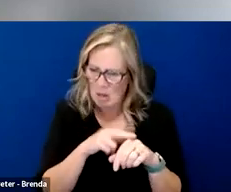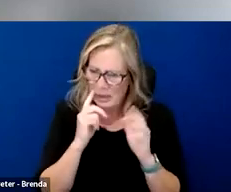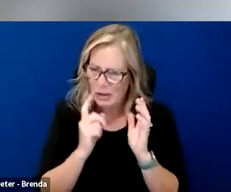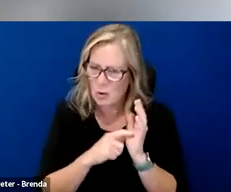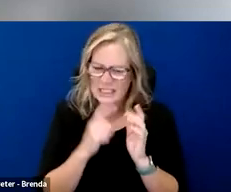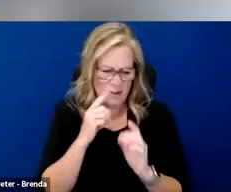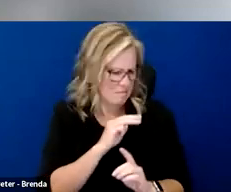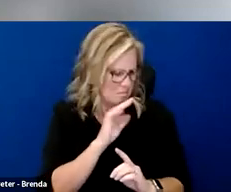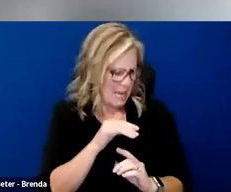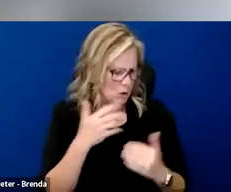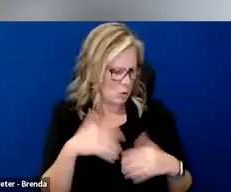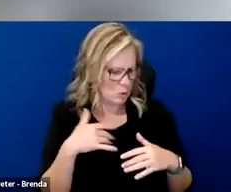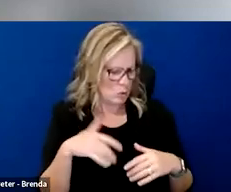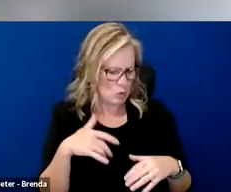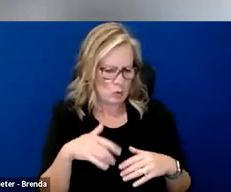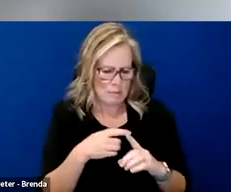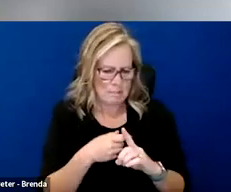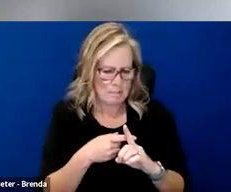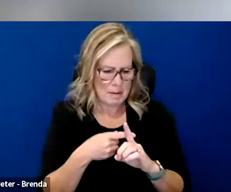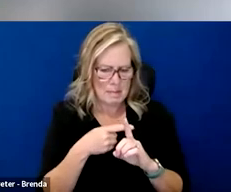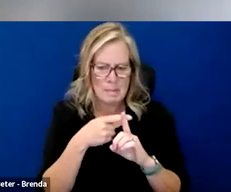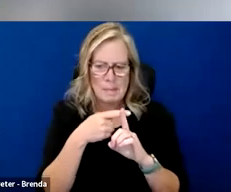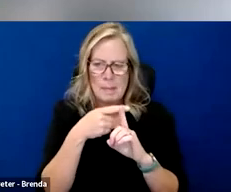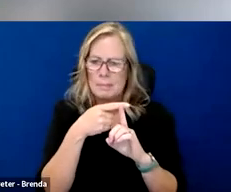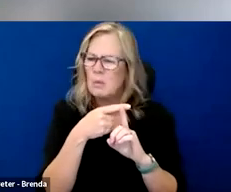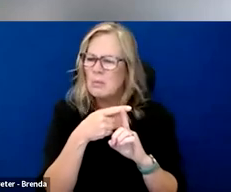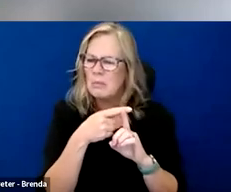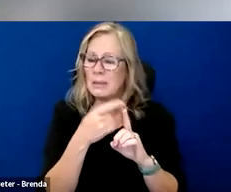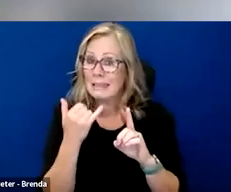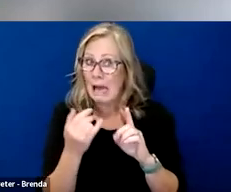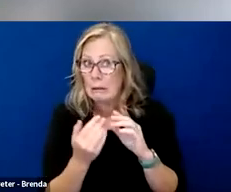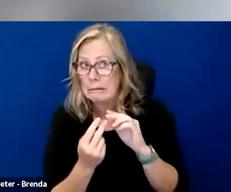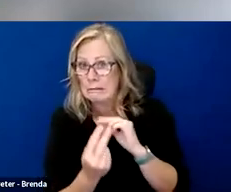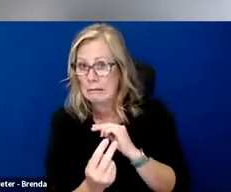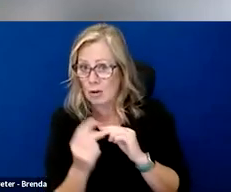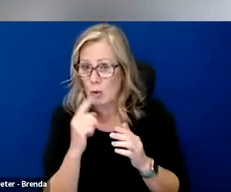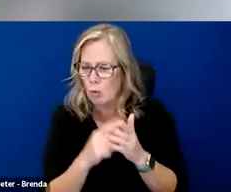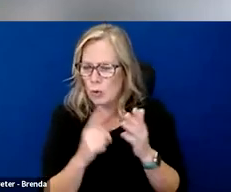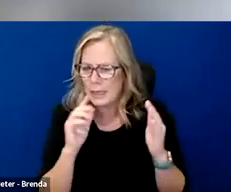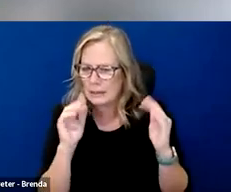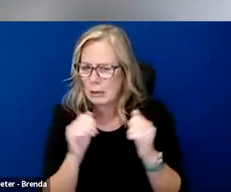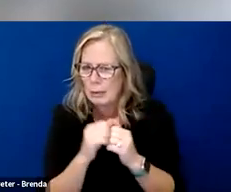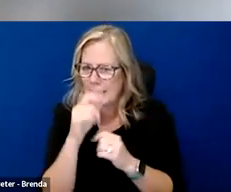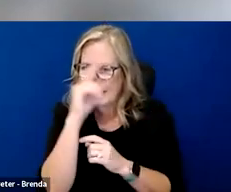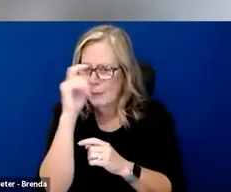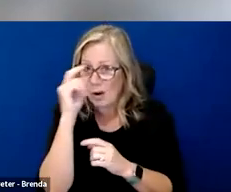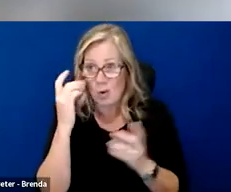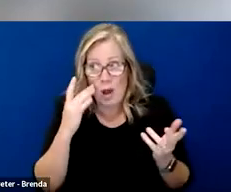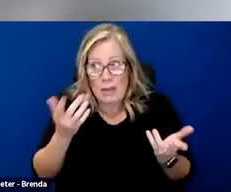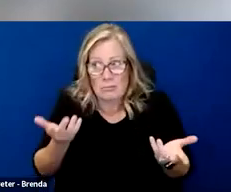our changing climate, what should we expect with respect to summer temperatures going